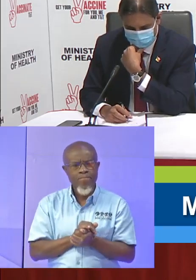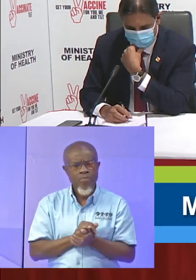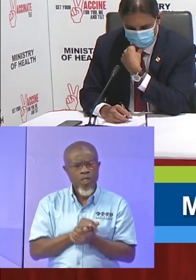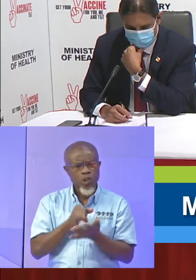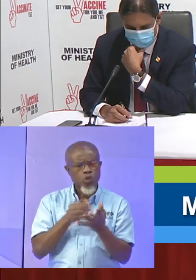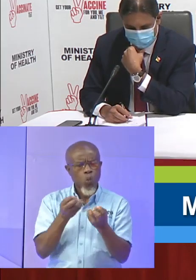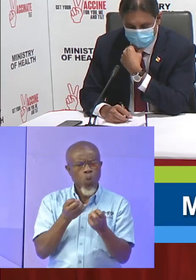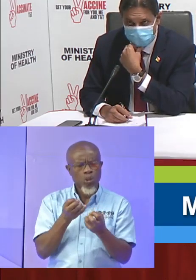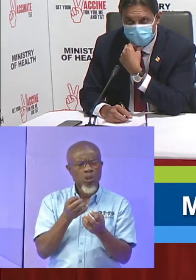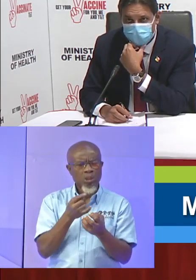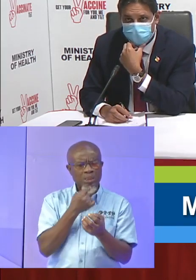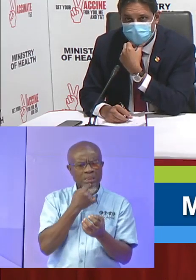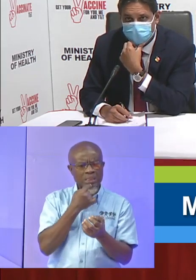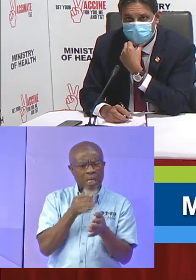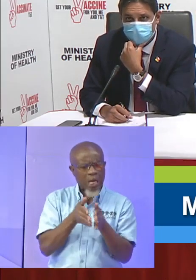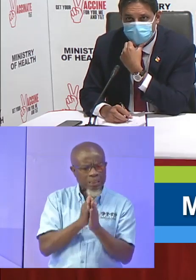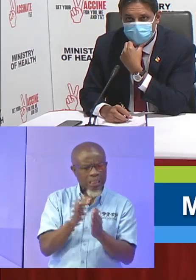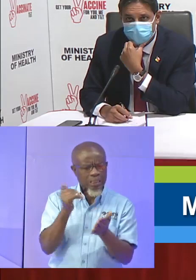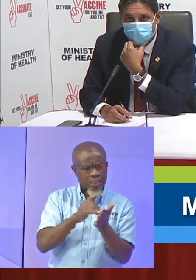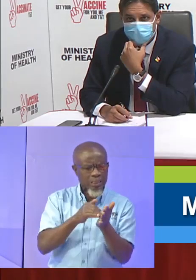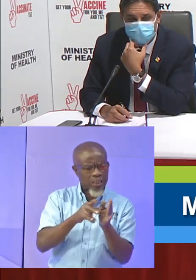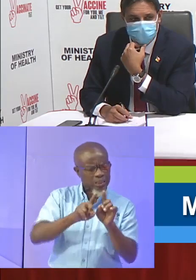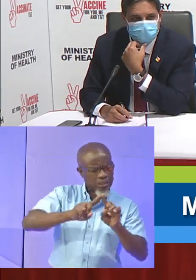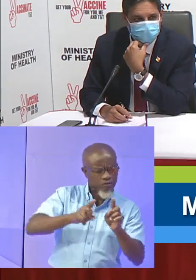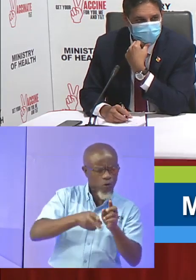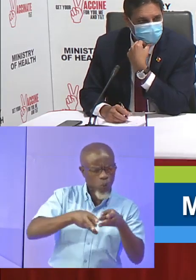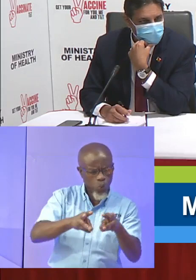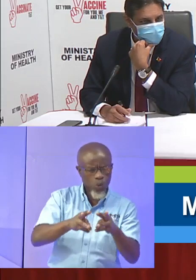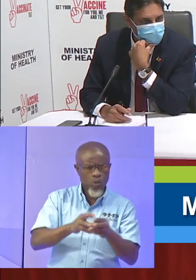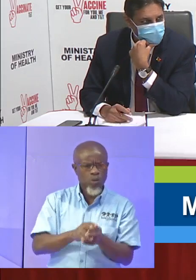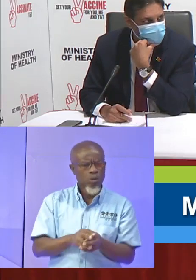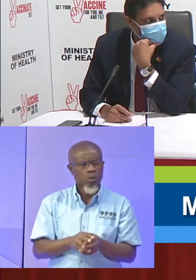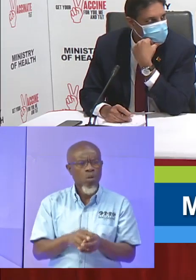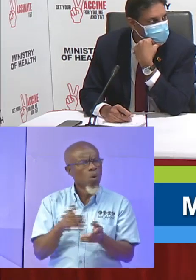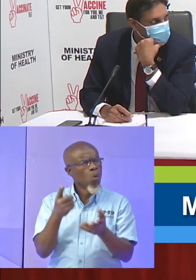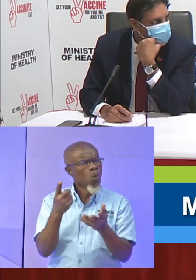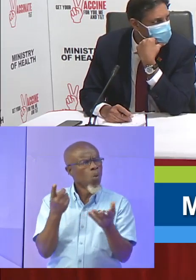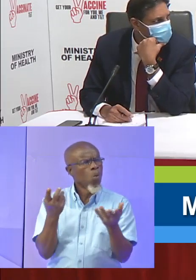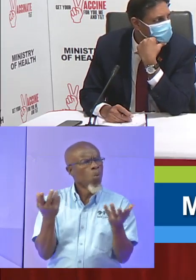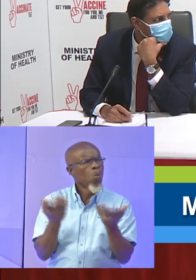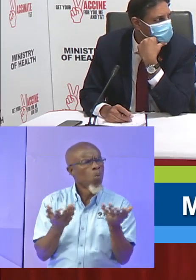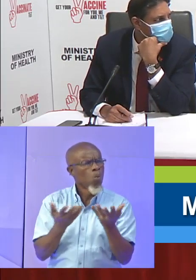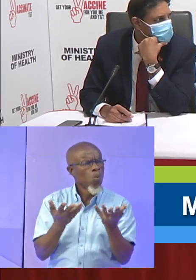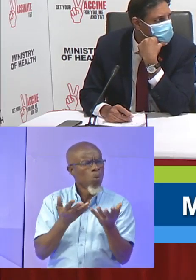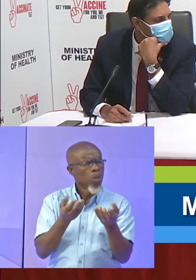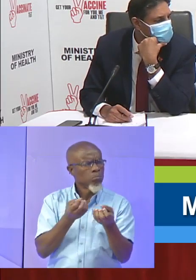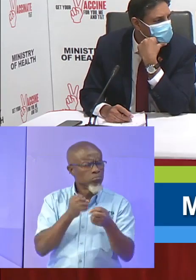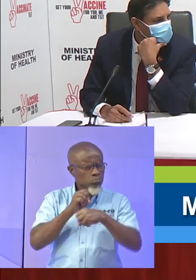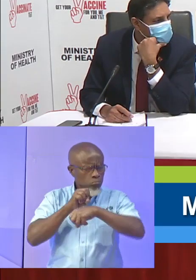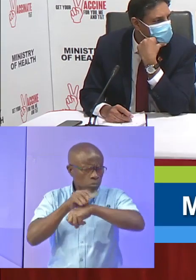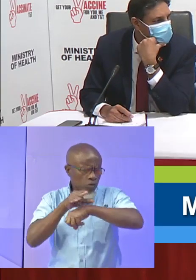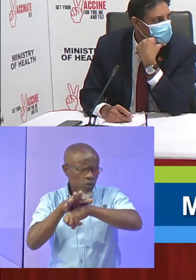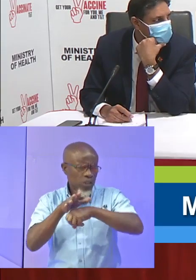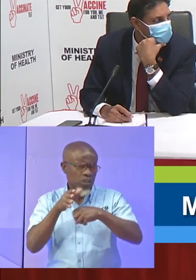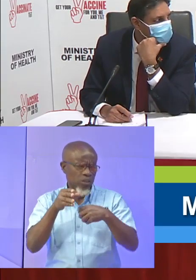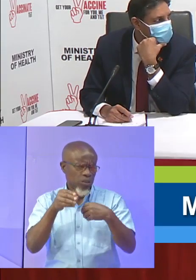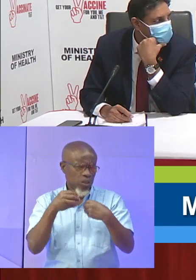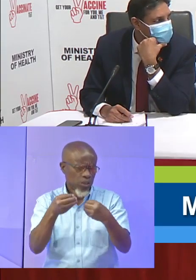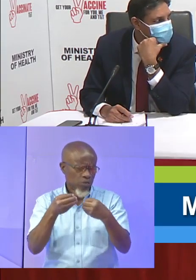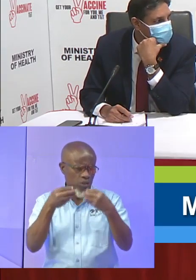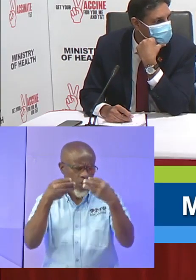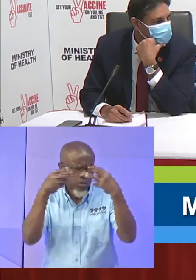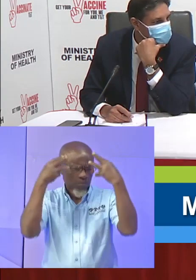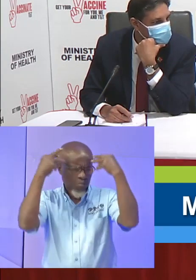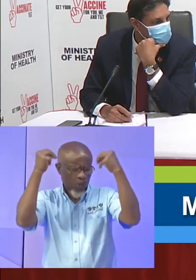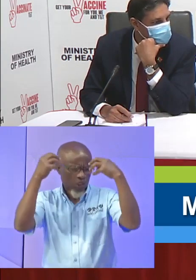it in a different way. What was the advice given by the Ministry of Health to the Ministry of Education on the